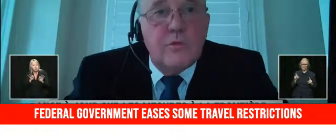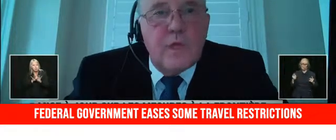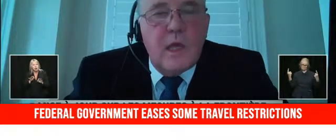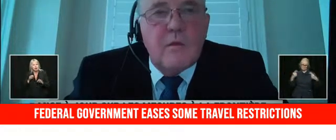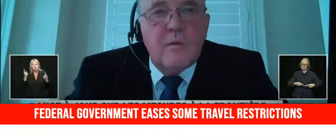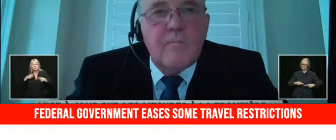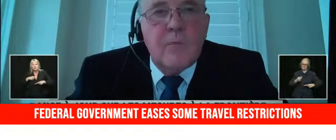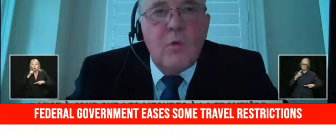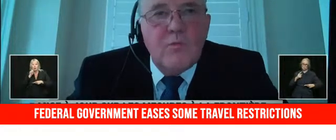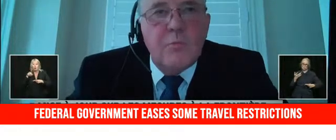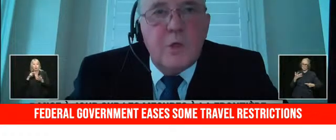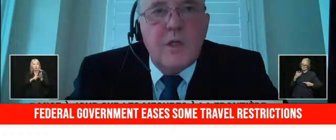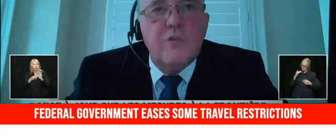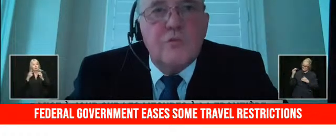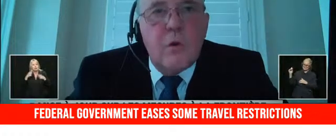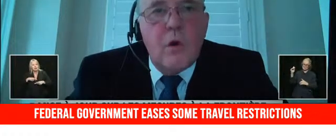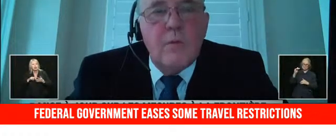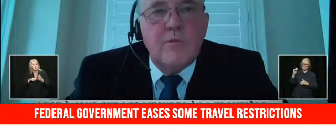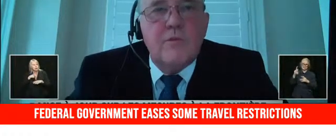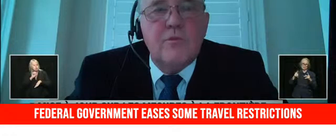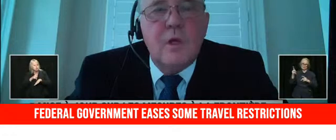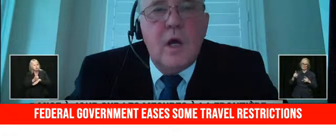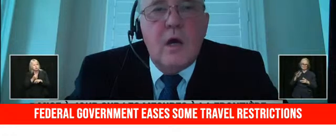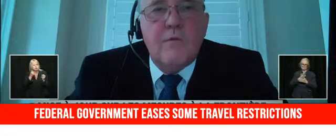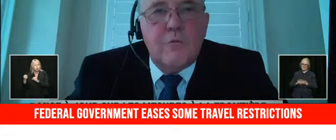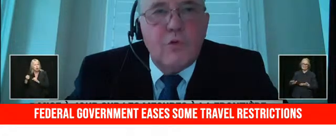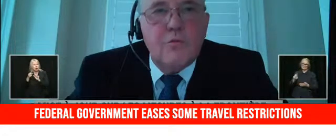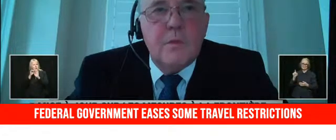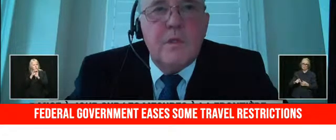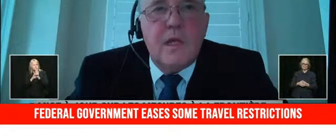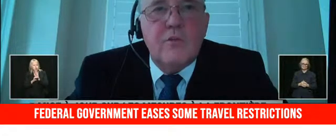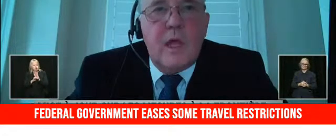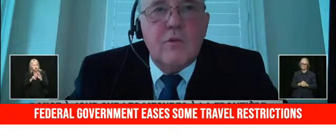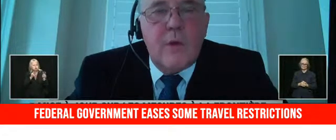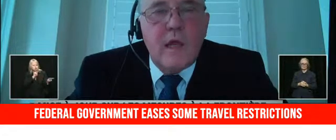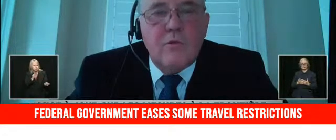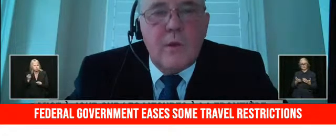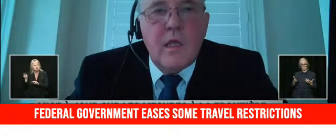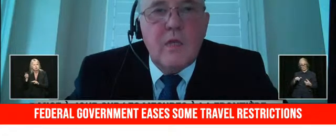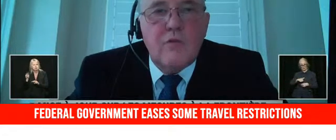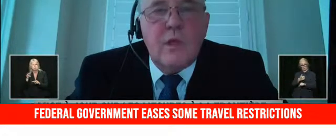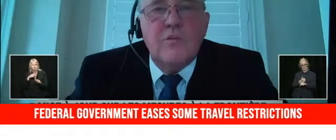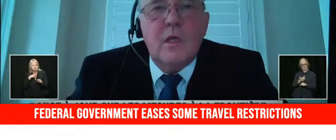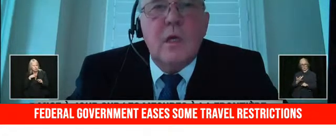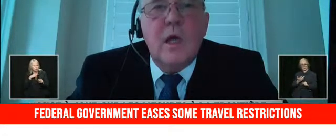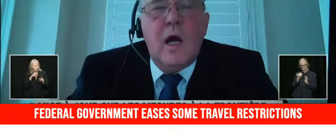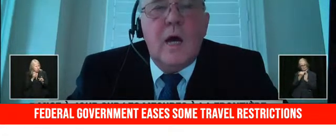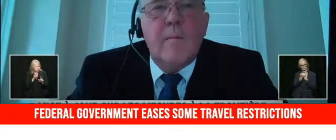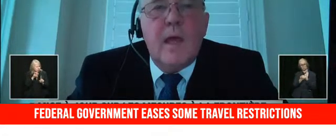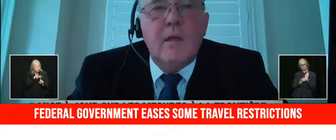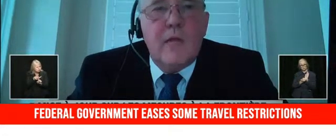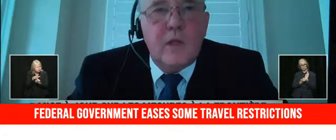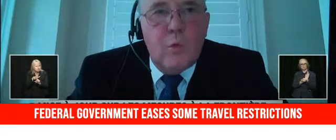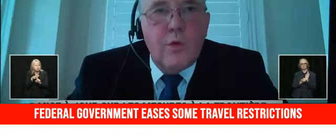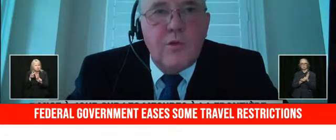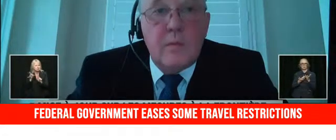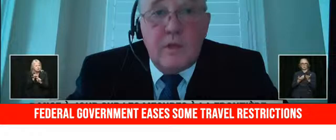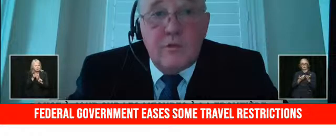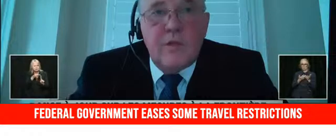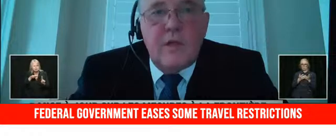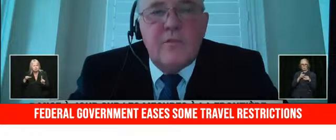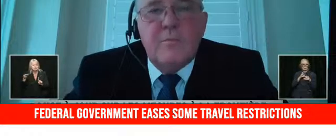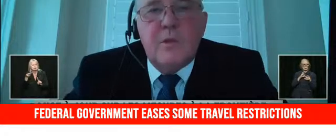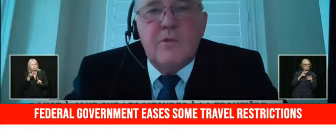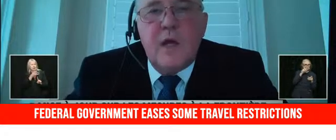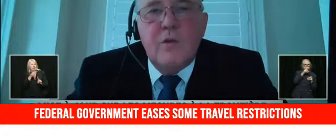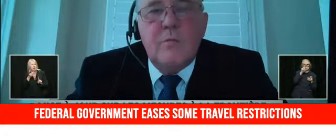that we've closed the gate. We've put in strong measures of enforcement and tracking and tracing, and the quarantine